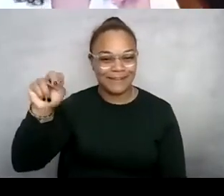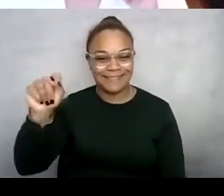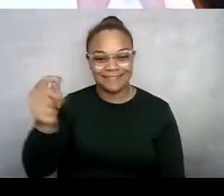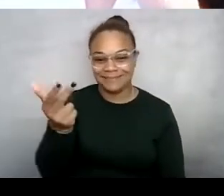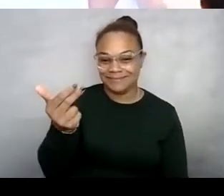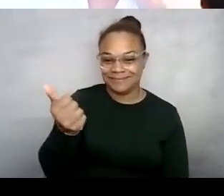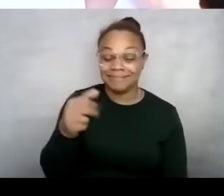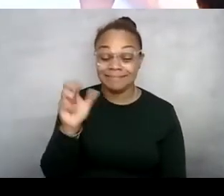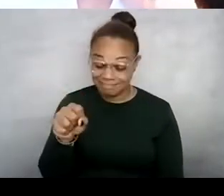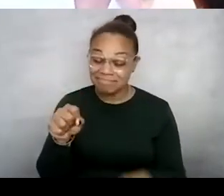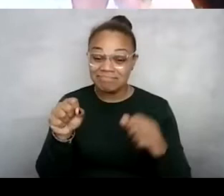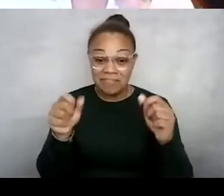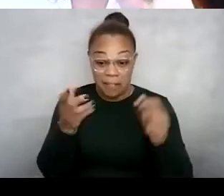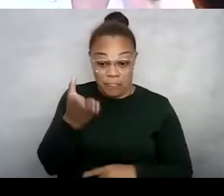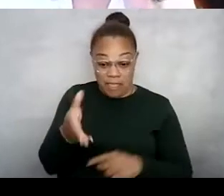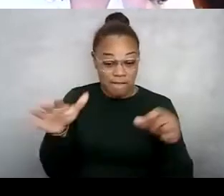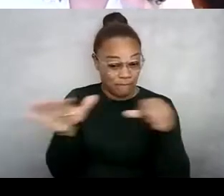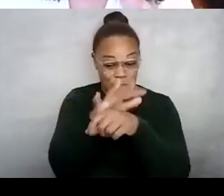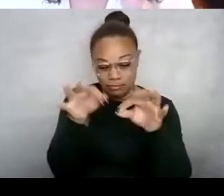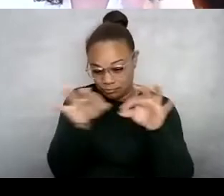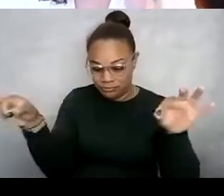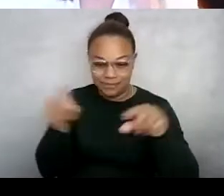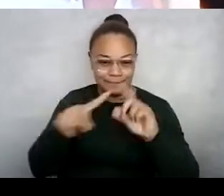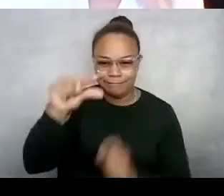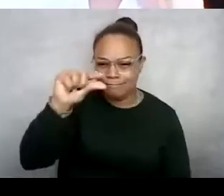It fits, but you can't read it. I got it.